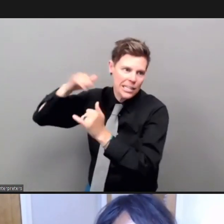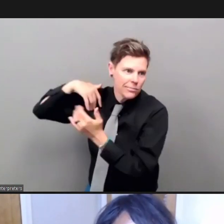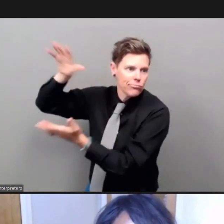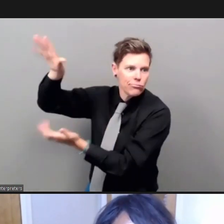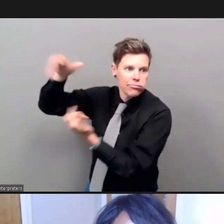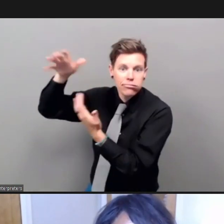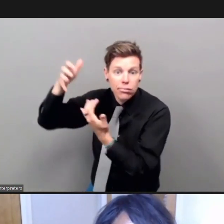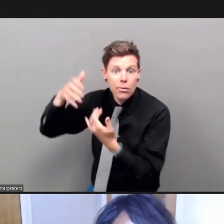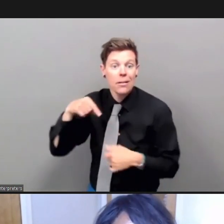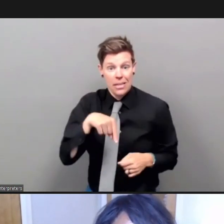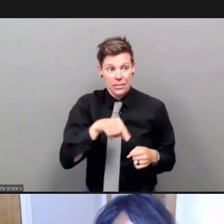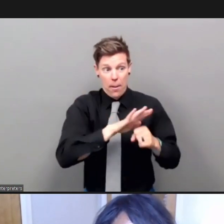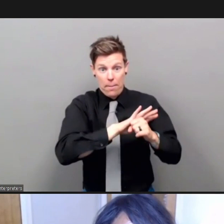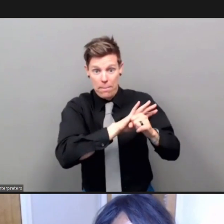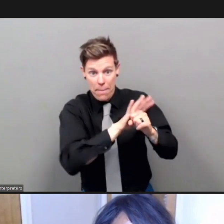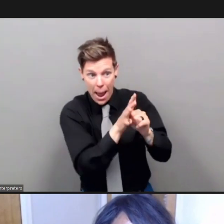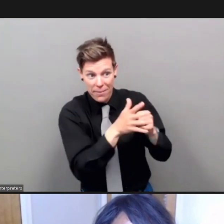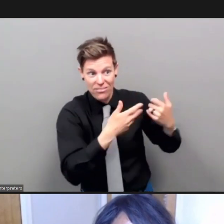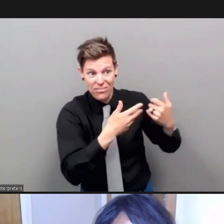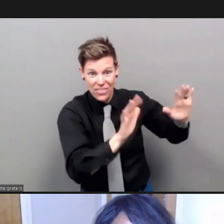can relax. So